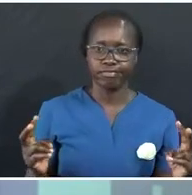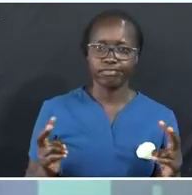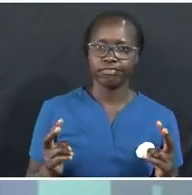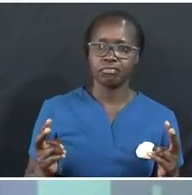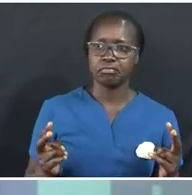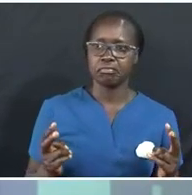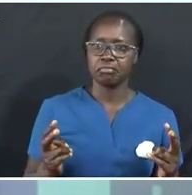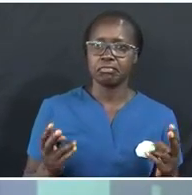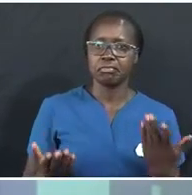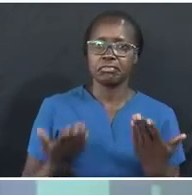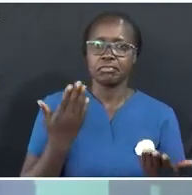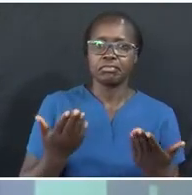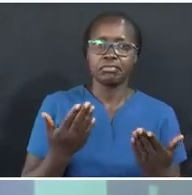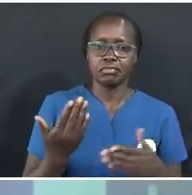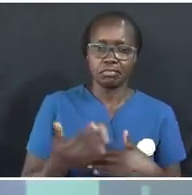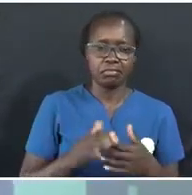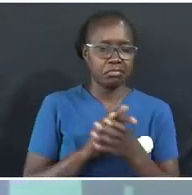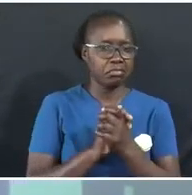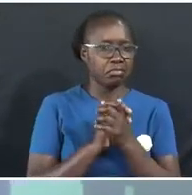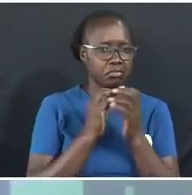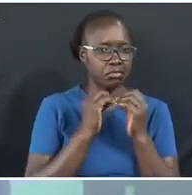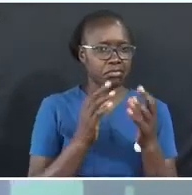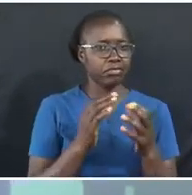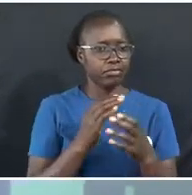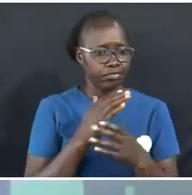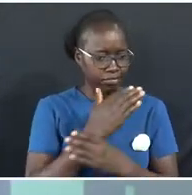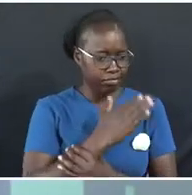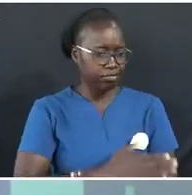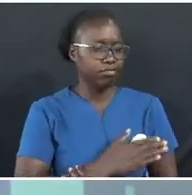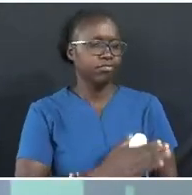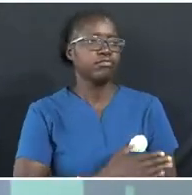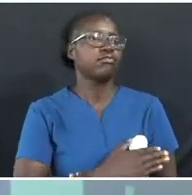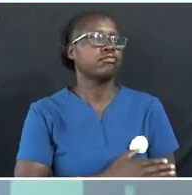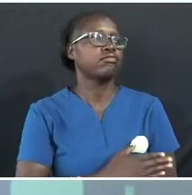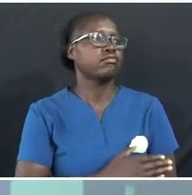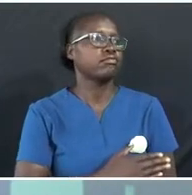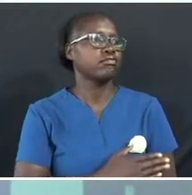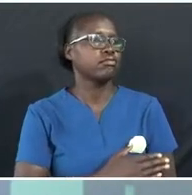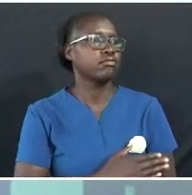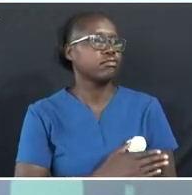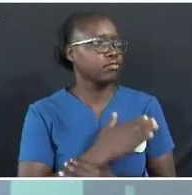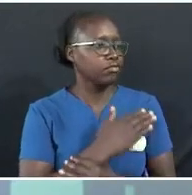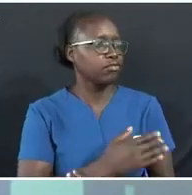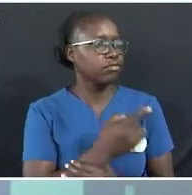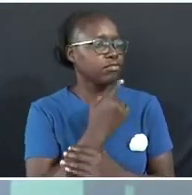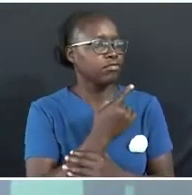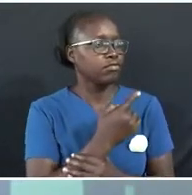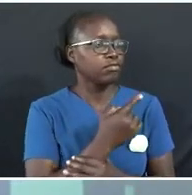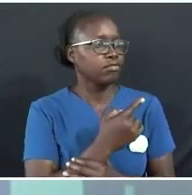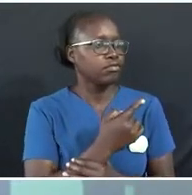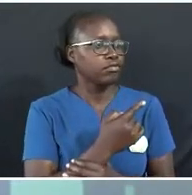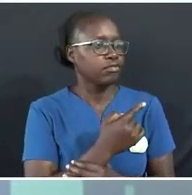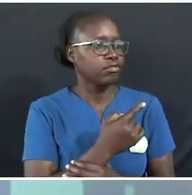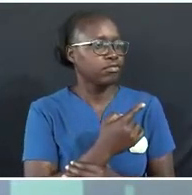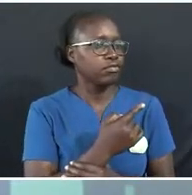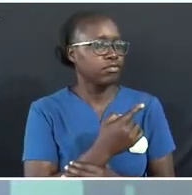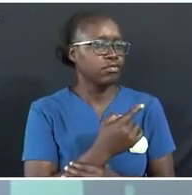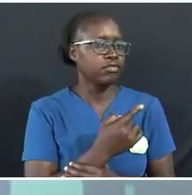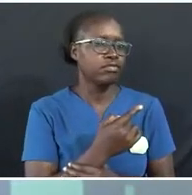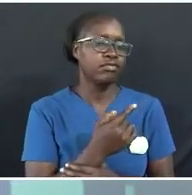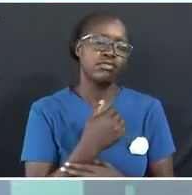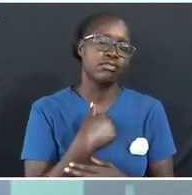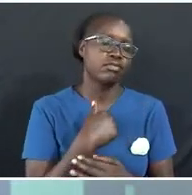you have not been greeted by a friend today, just greet that person who is next to you and tell him or her, hello